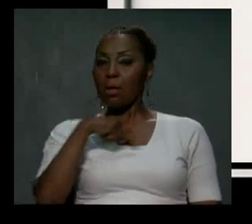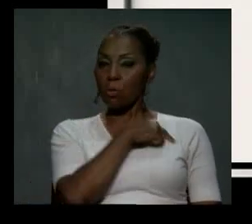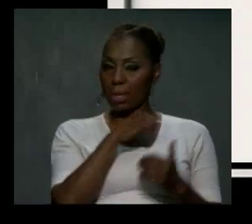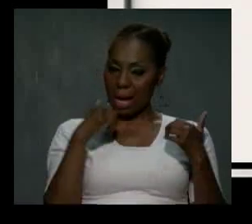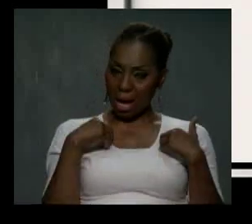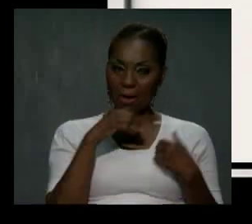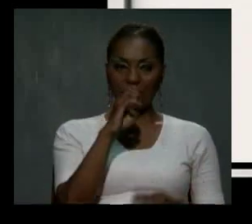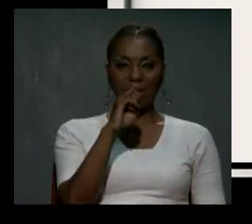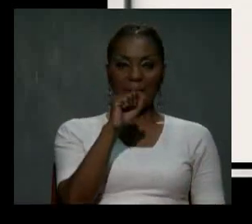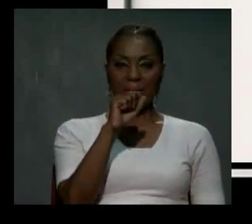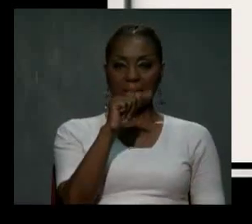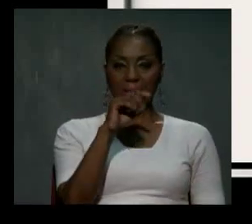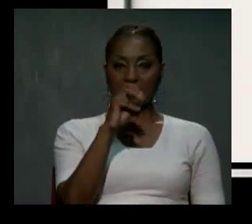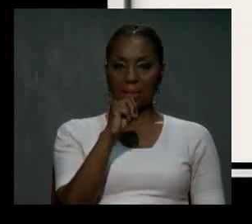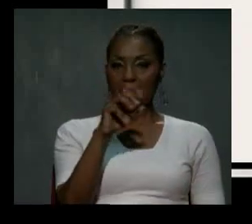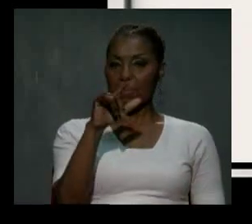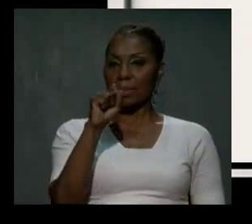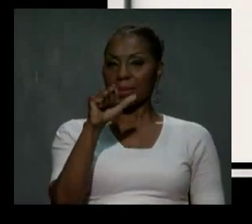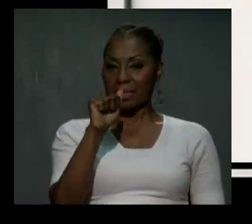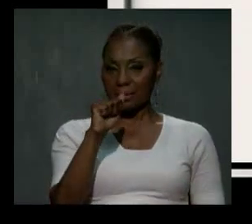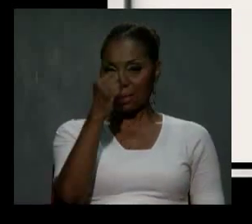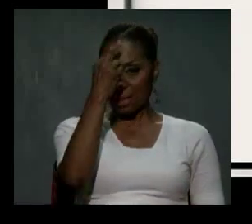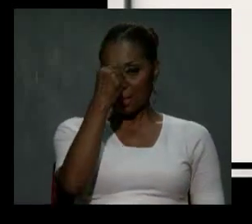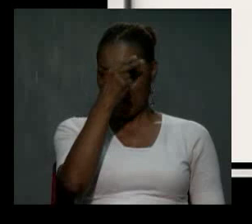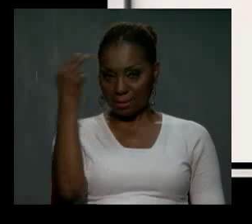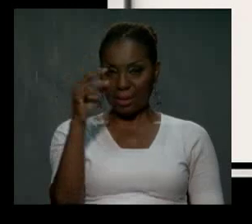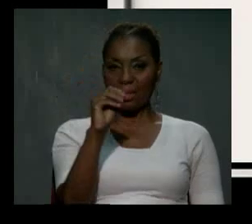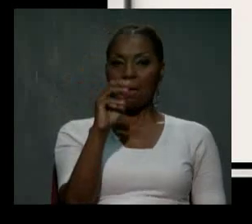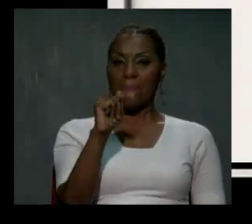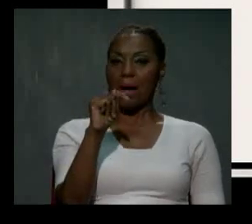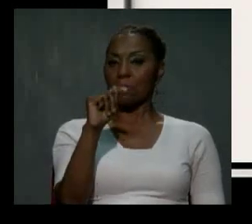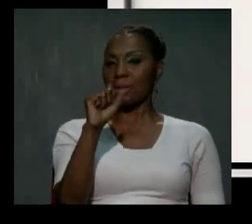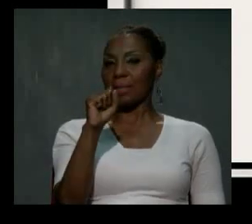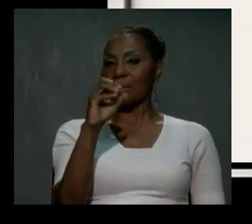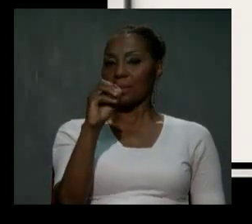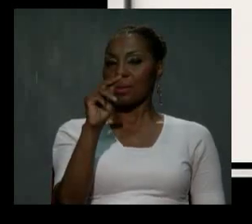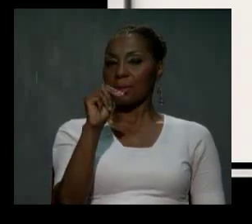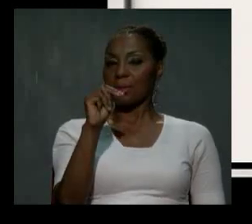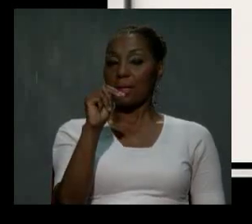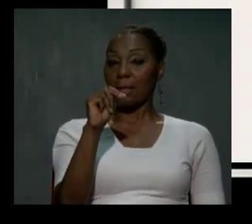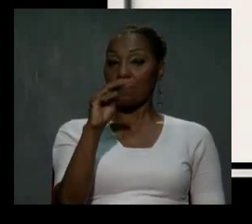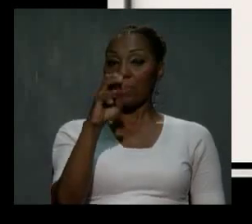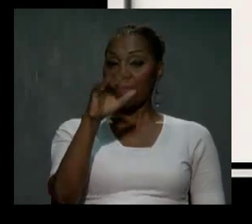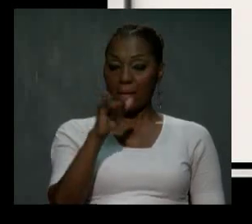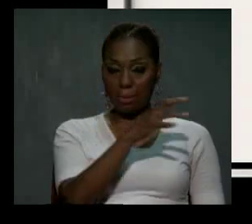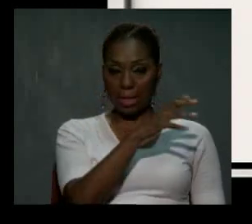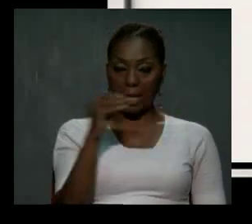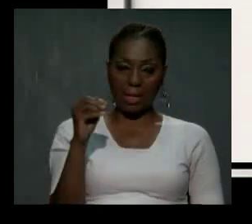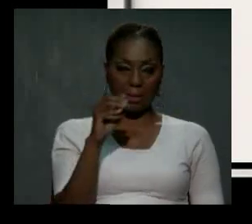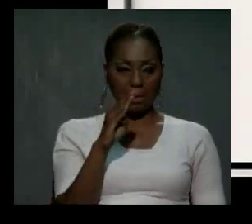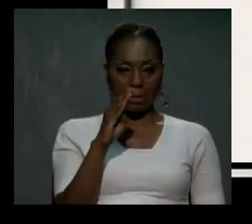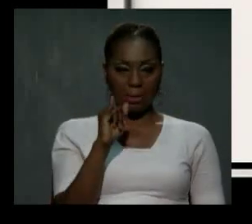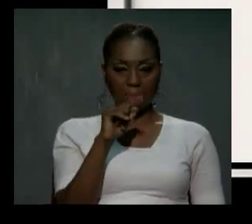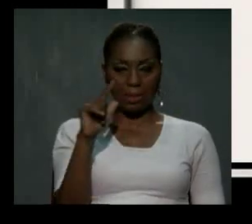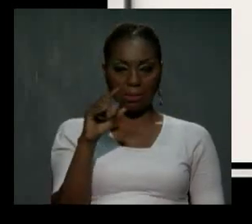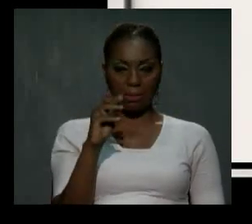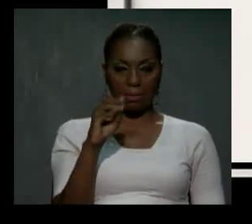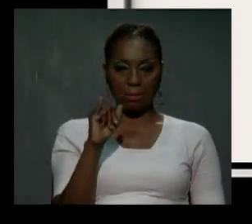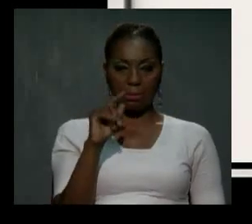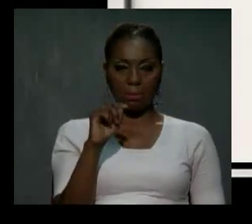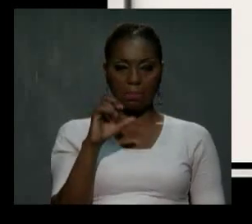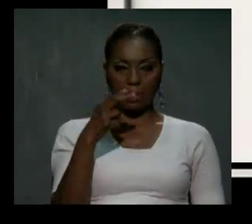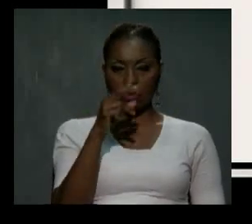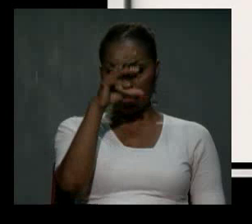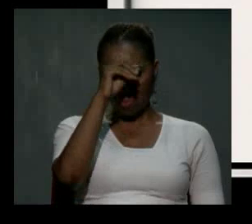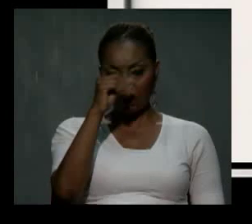have ESTEM, Lisa Academy, Catholic, Mount St. Mary's, Robinson High School, and then the Billy Mitchell Boys and Girls Club are all in